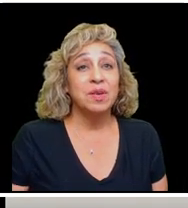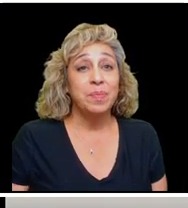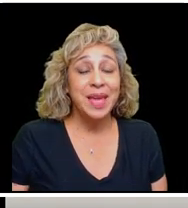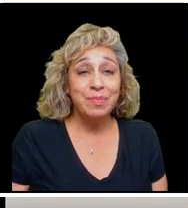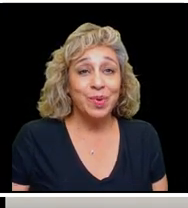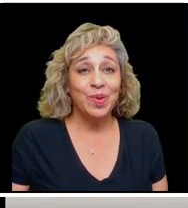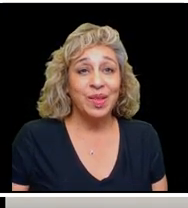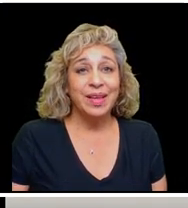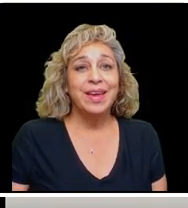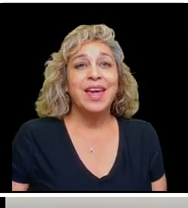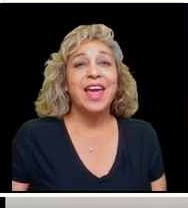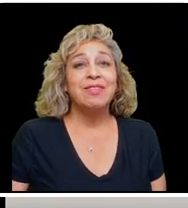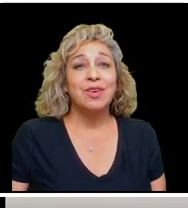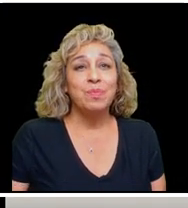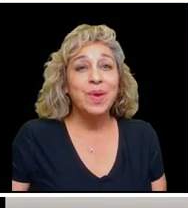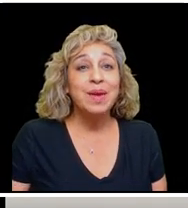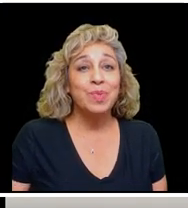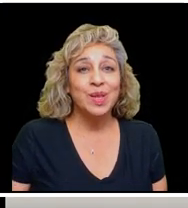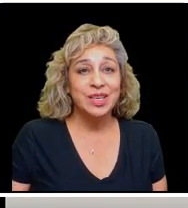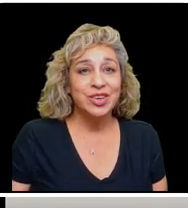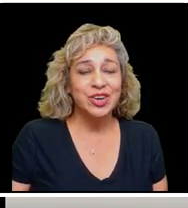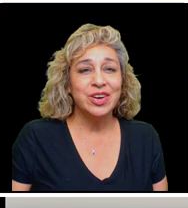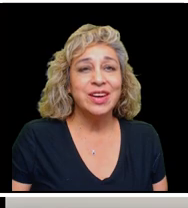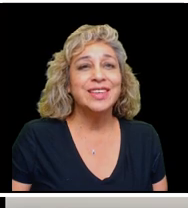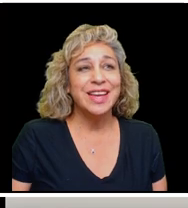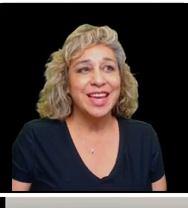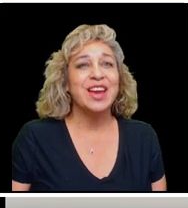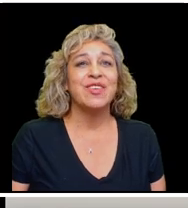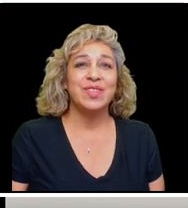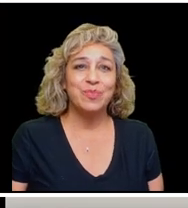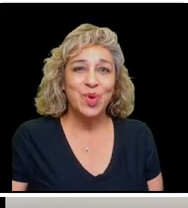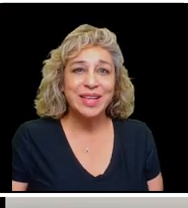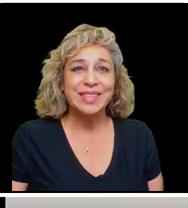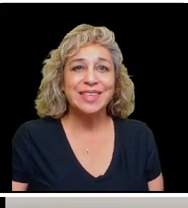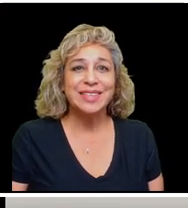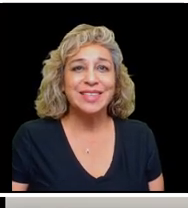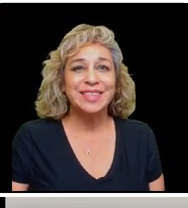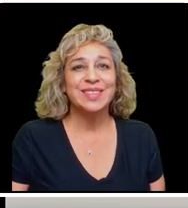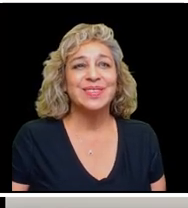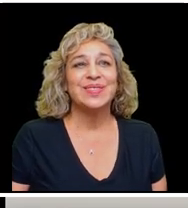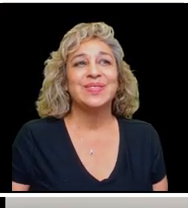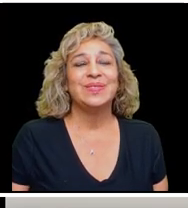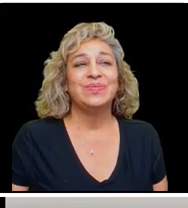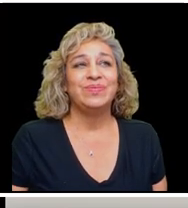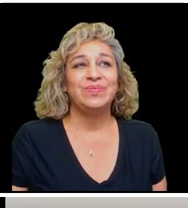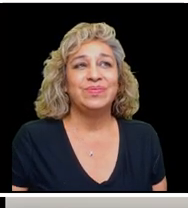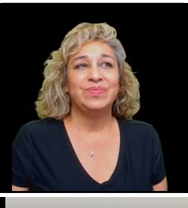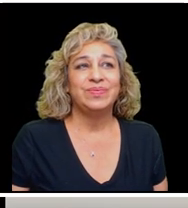care for the people and the people in turn take care of the president